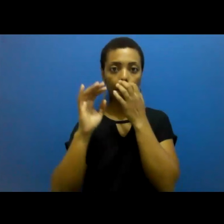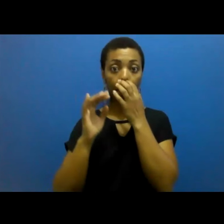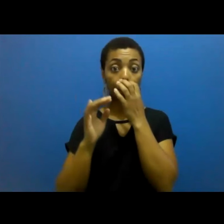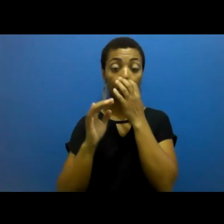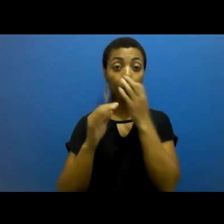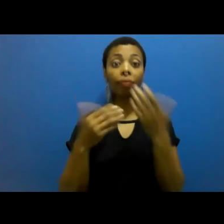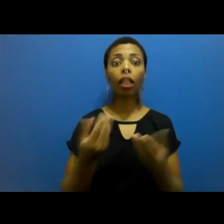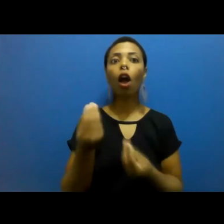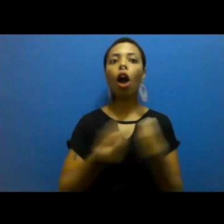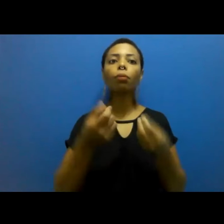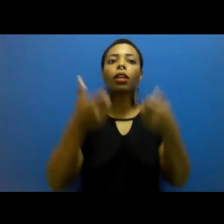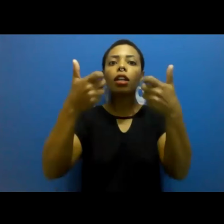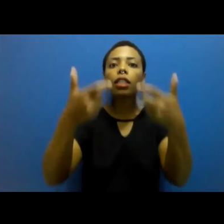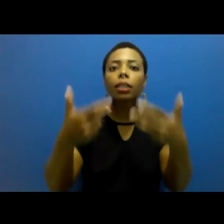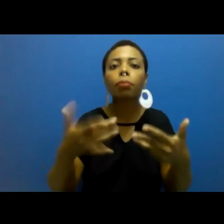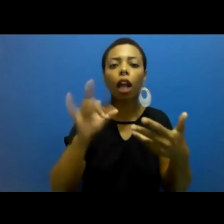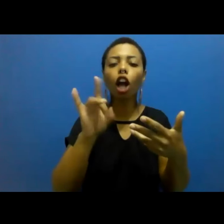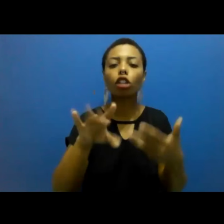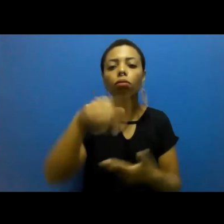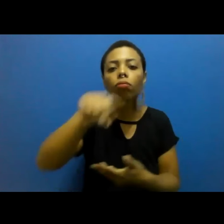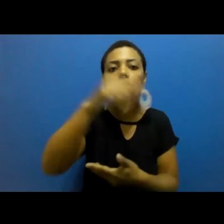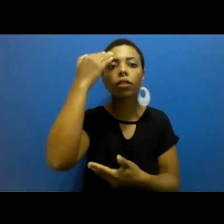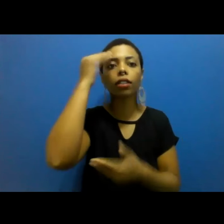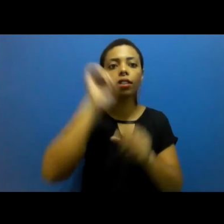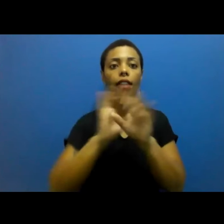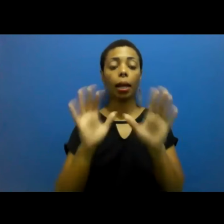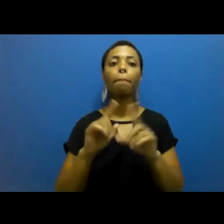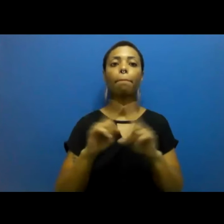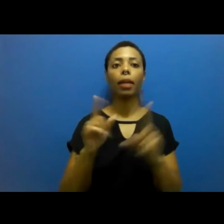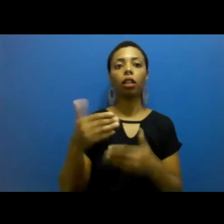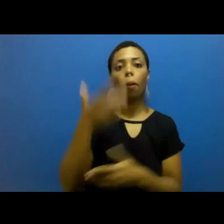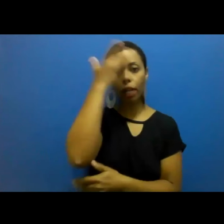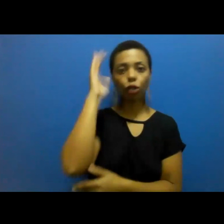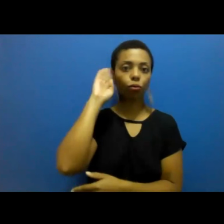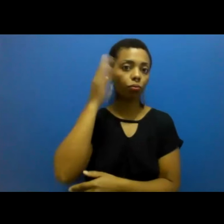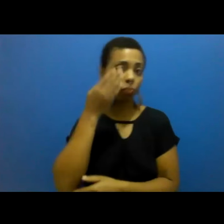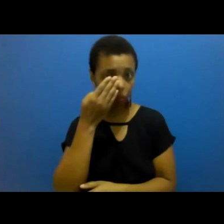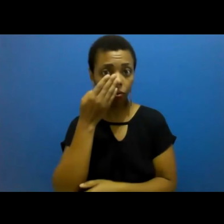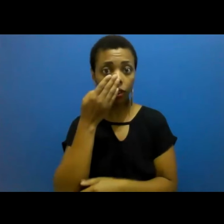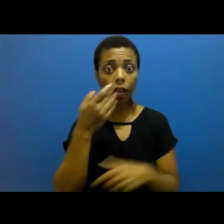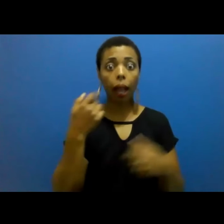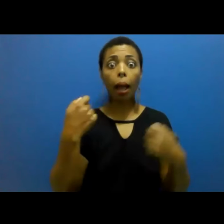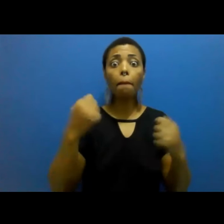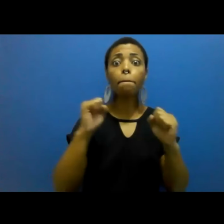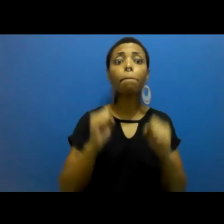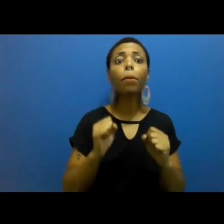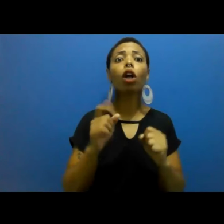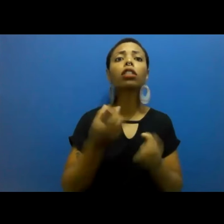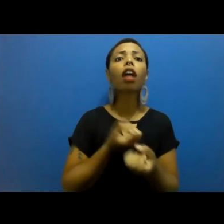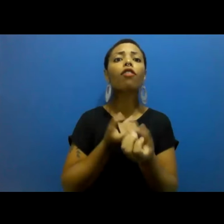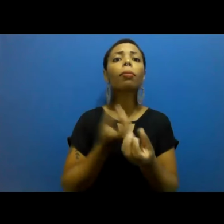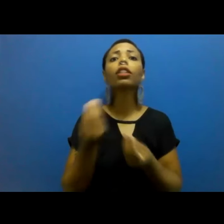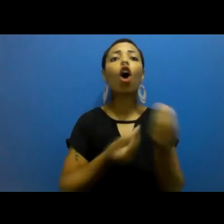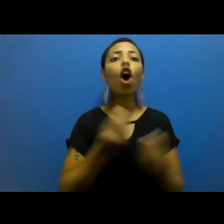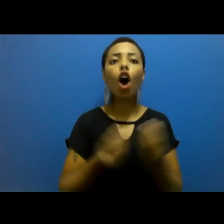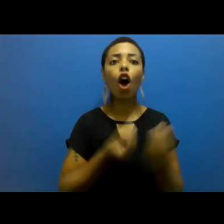explanation. So a deafblind person can give this information to another deafblind person.